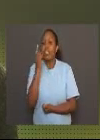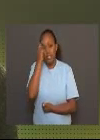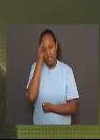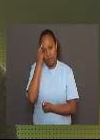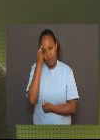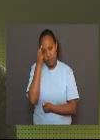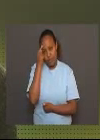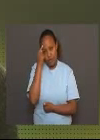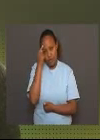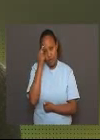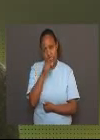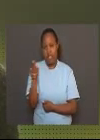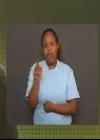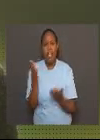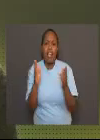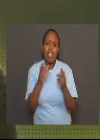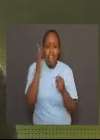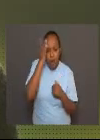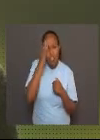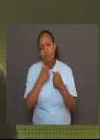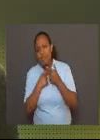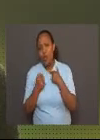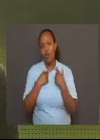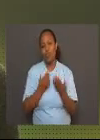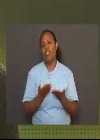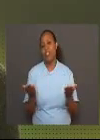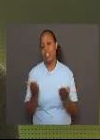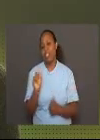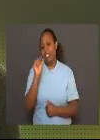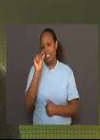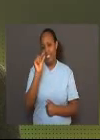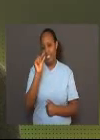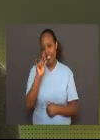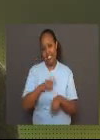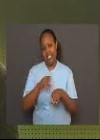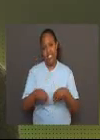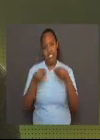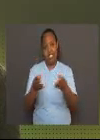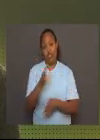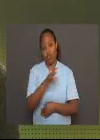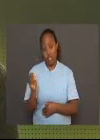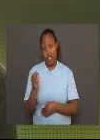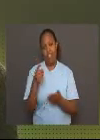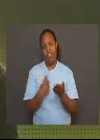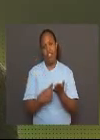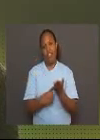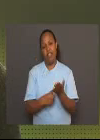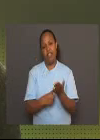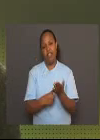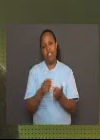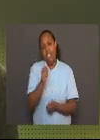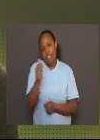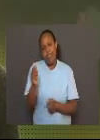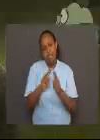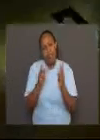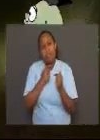about which you are curious. Take a moment to write down the subject of your